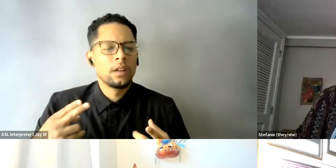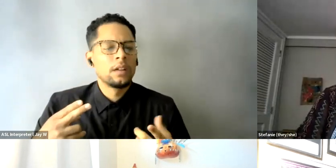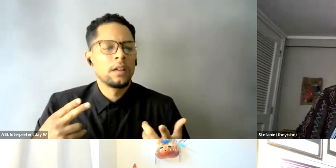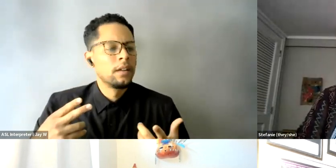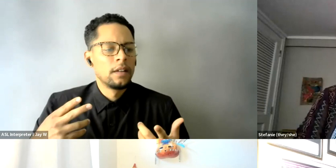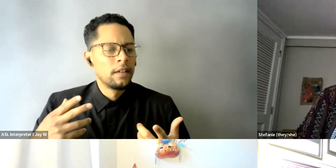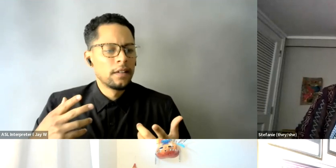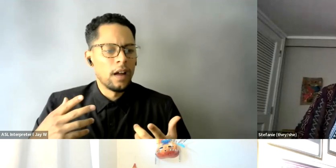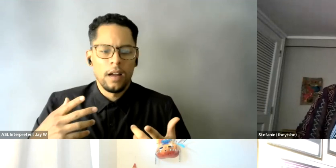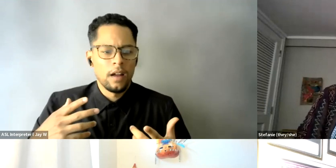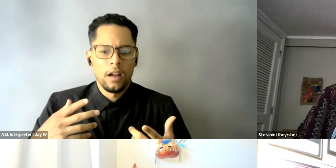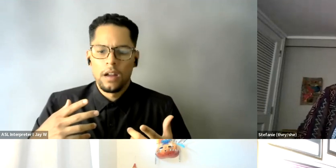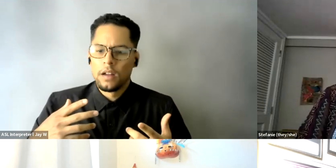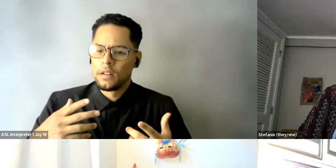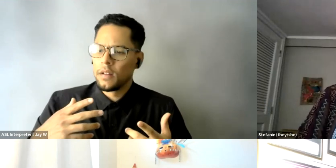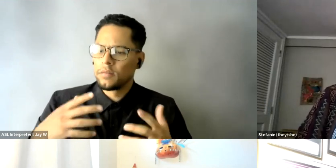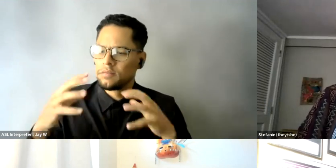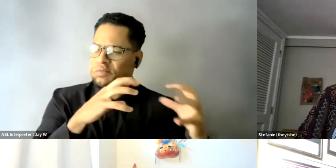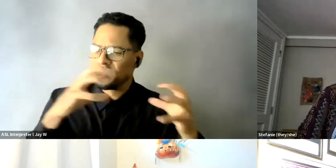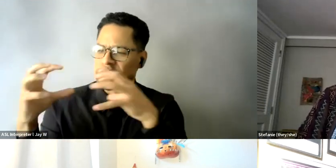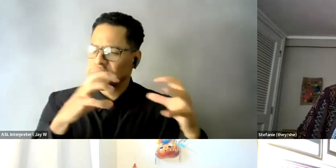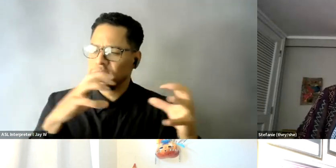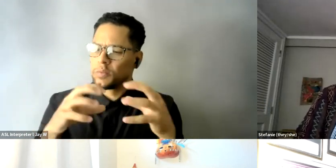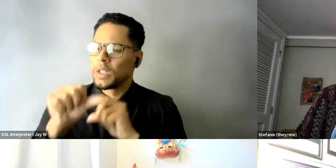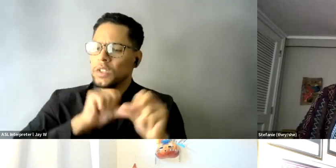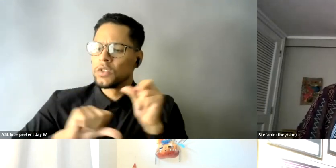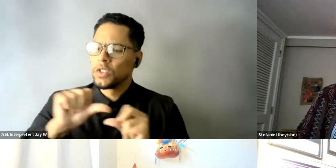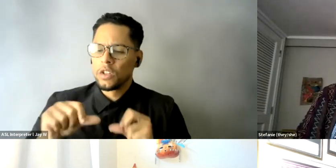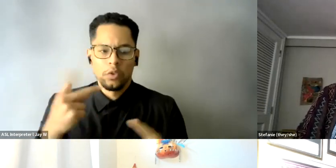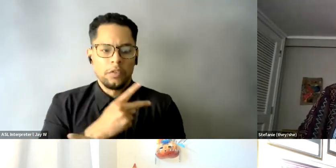And again, this is a way that multiply marginalized folks